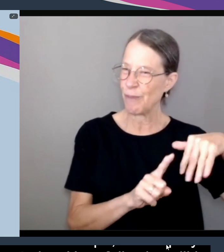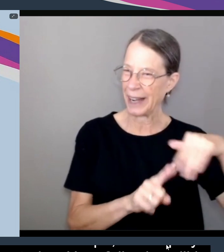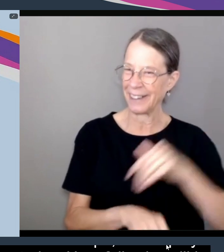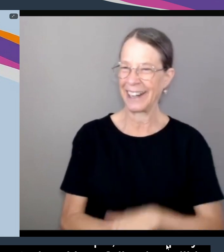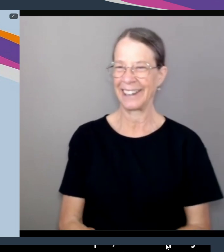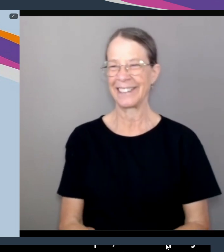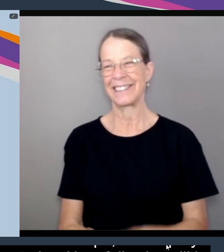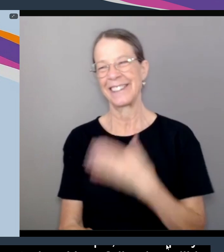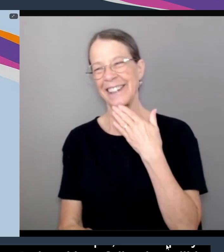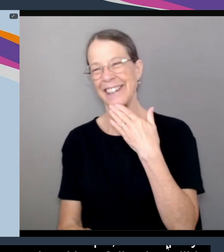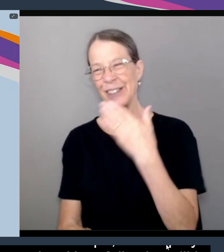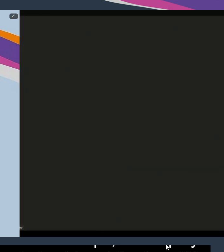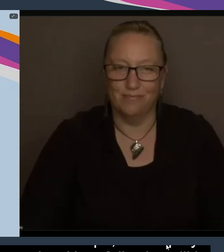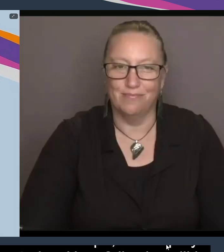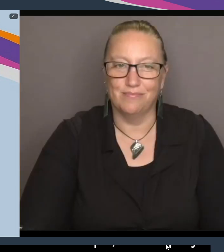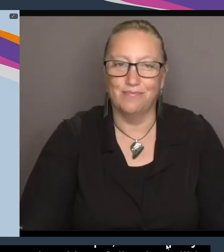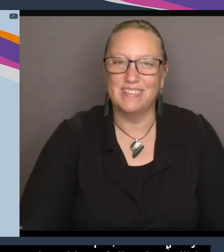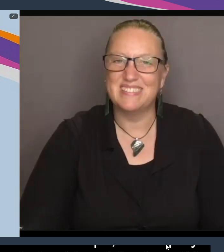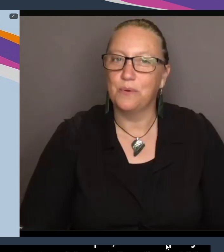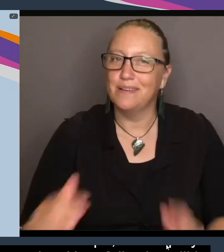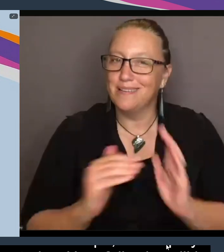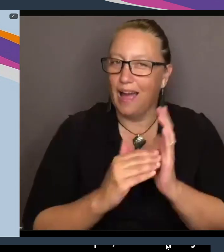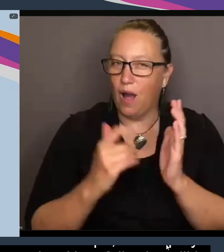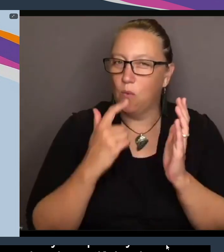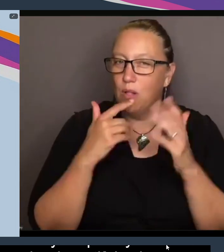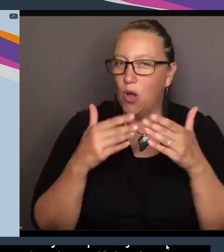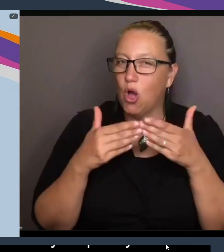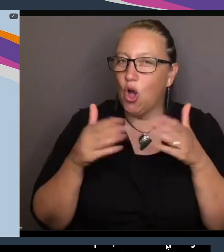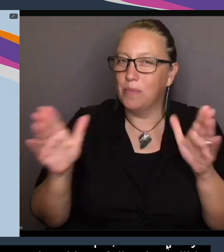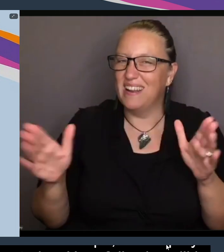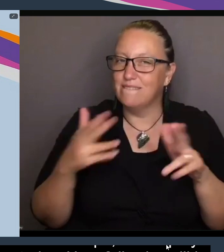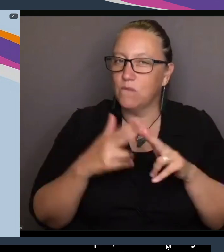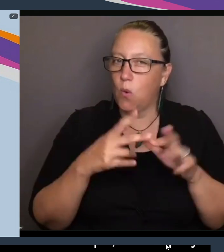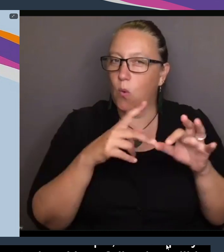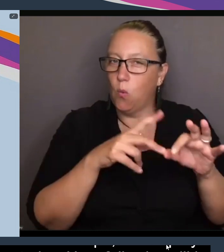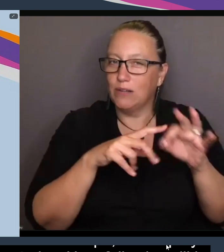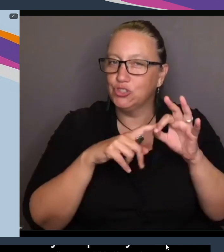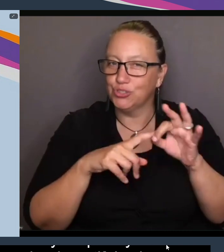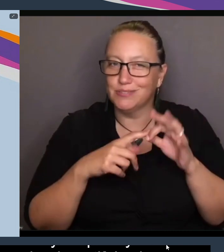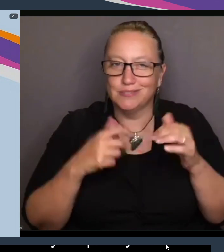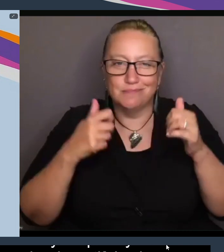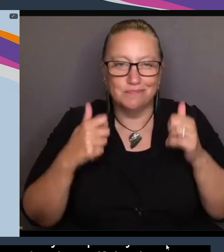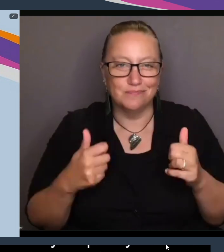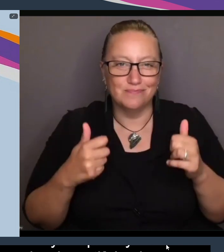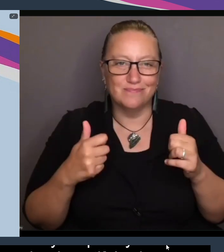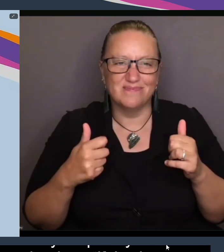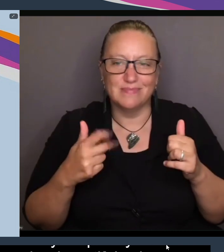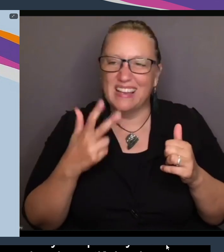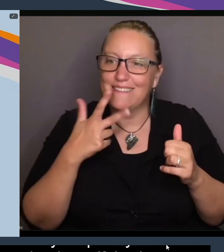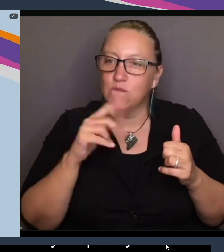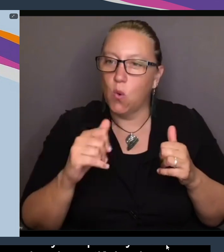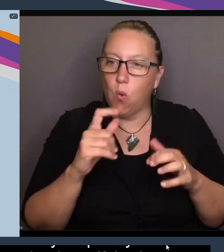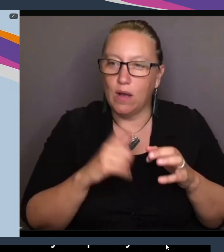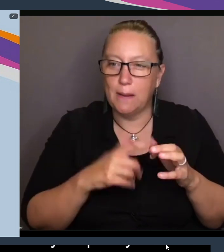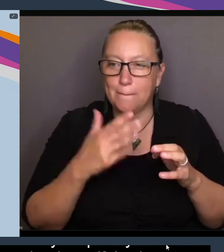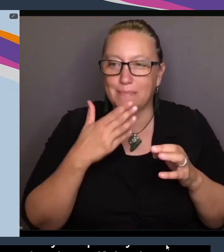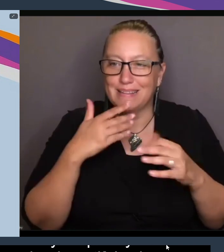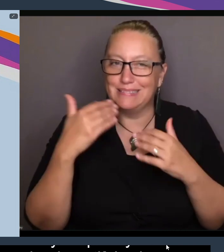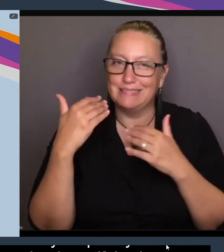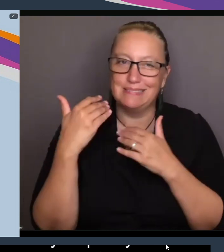So we'll open it up. If you could please keep your answers, your questions